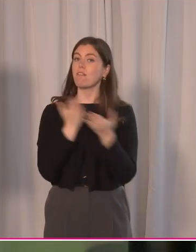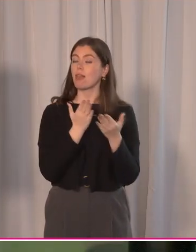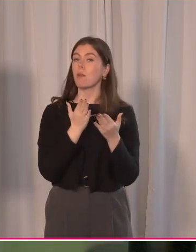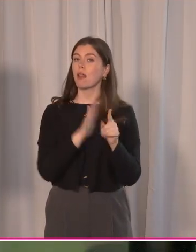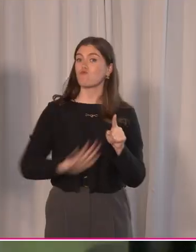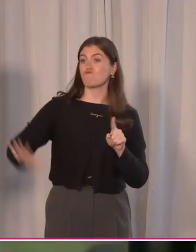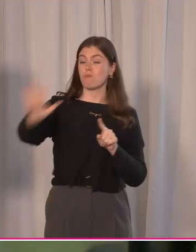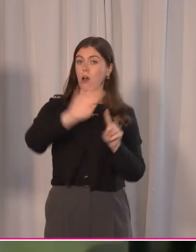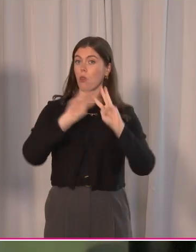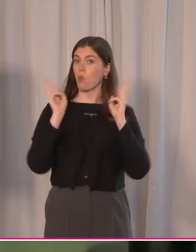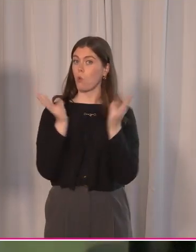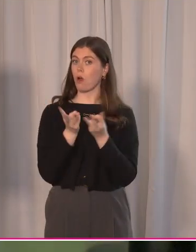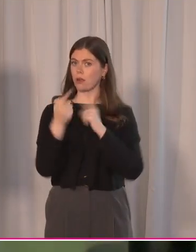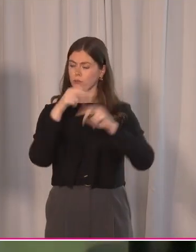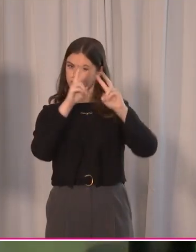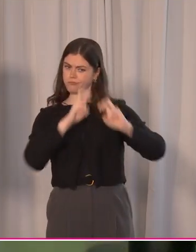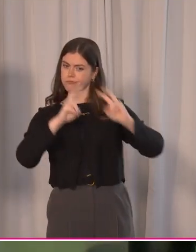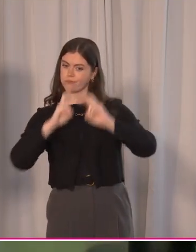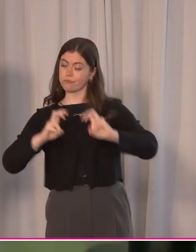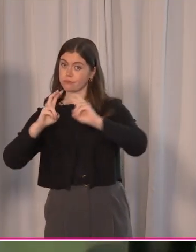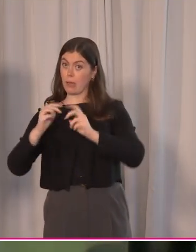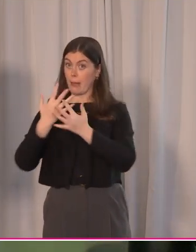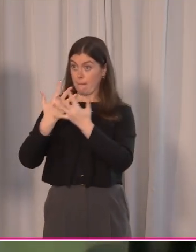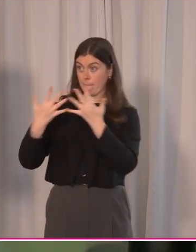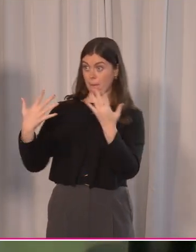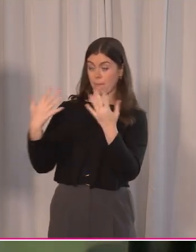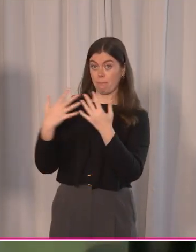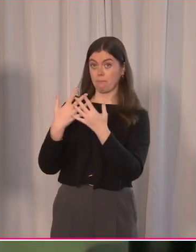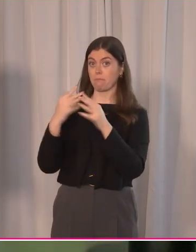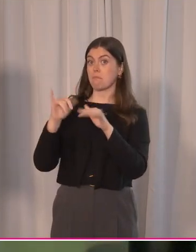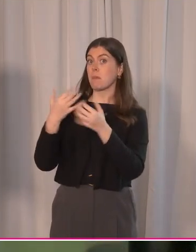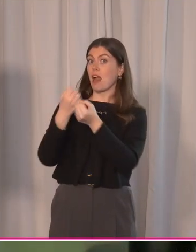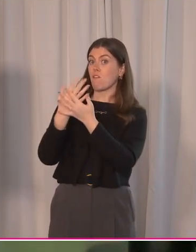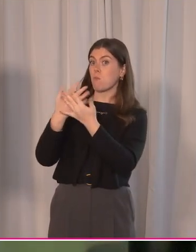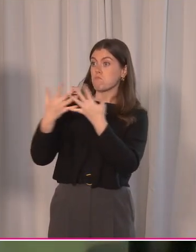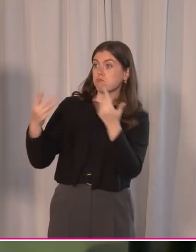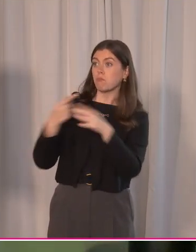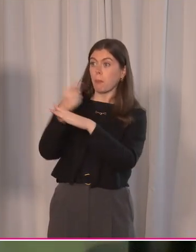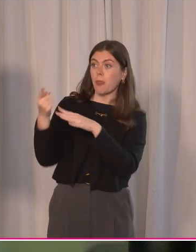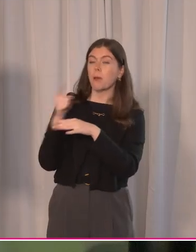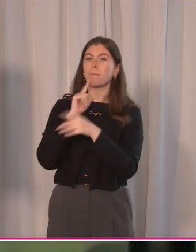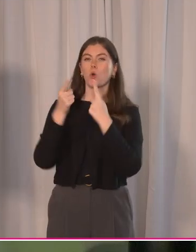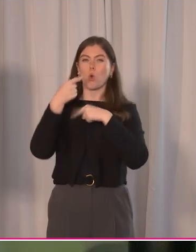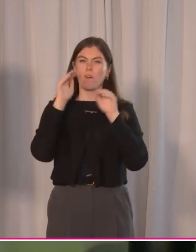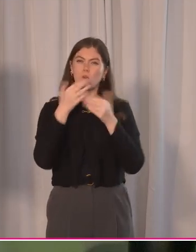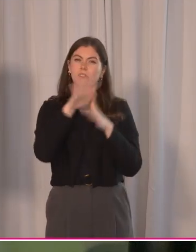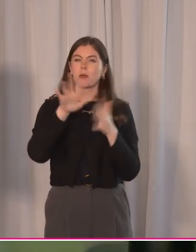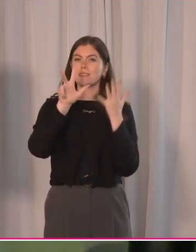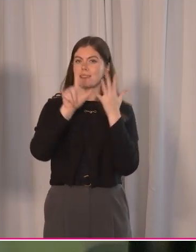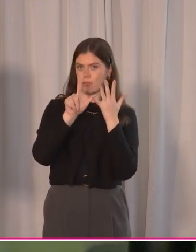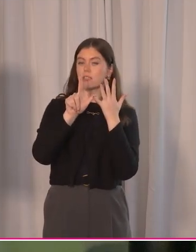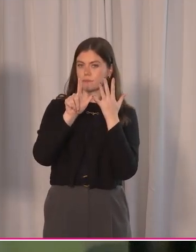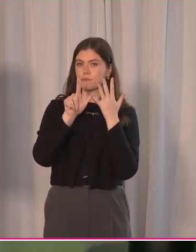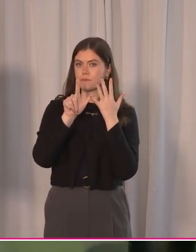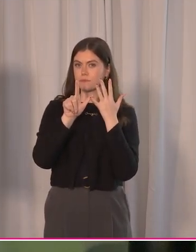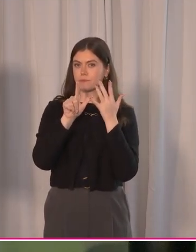across the world. There may be many more that exist, but we found research studies that talked about 7.